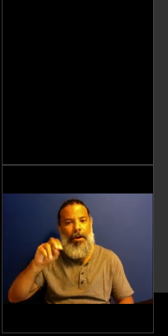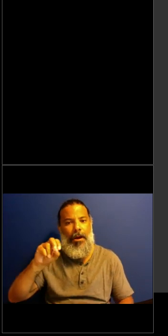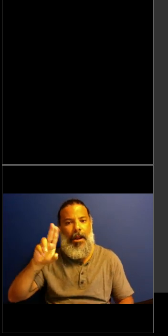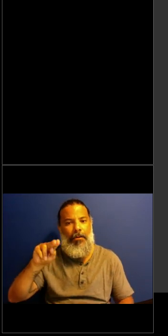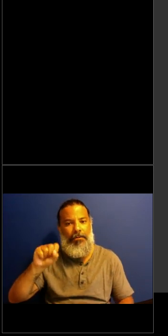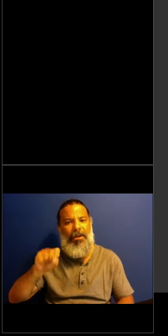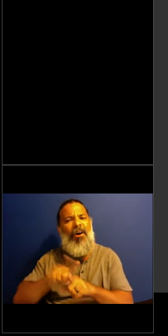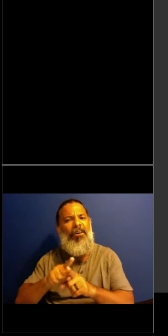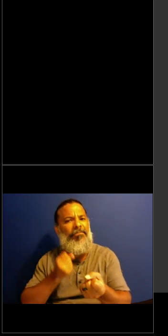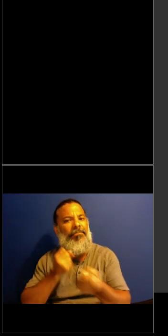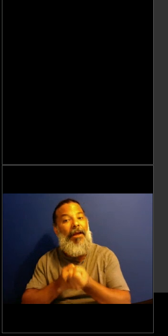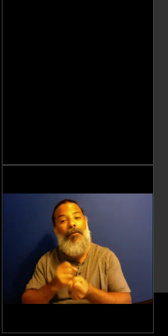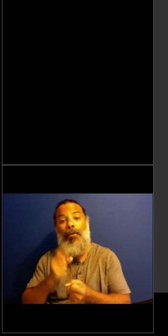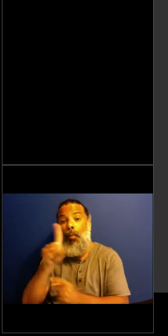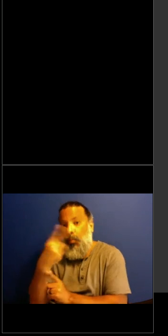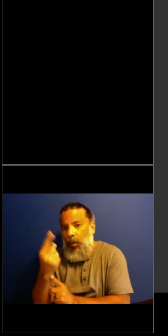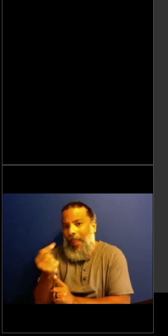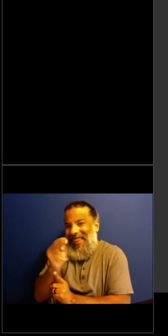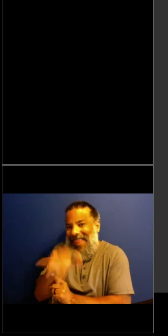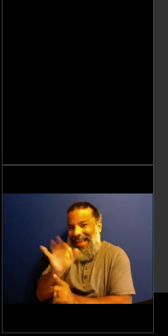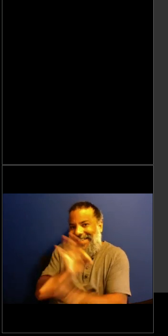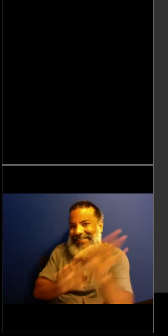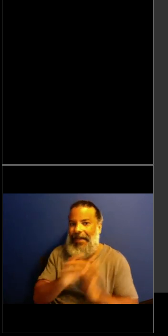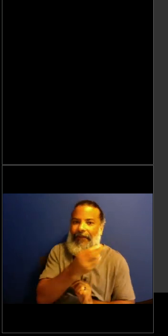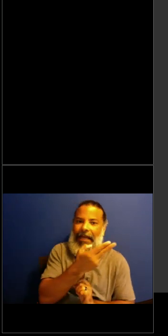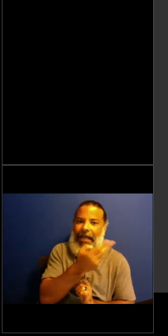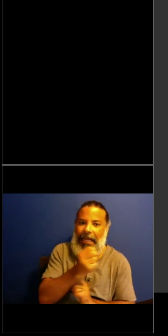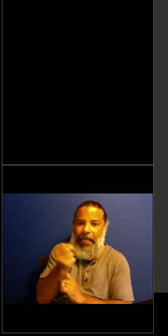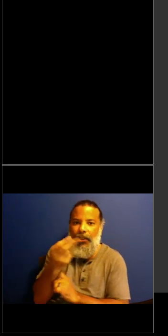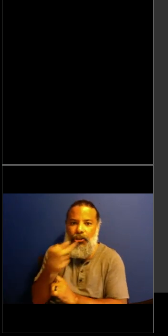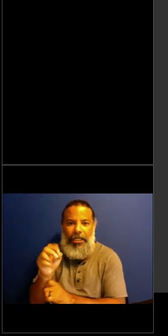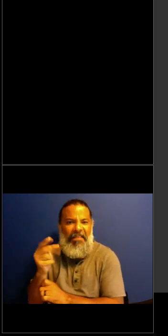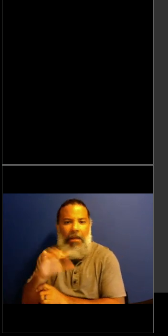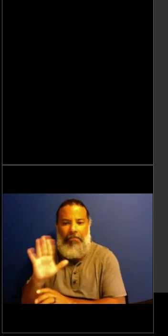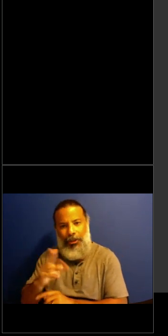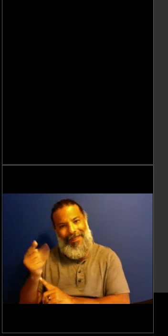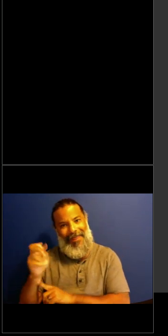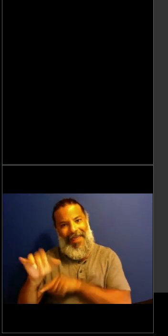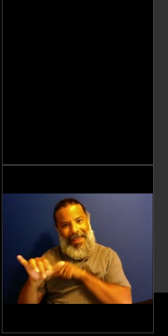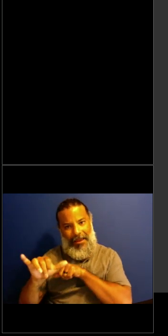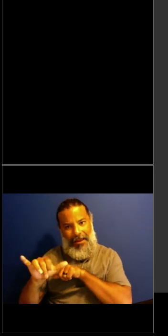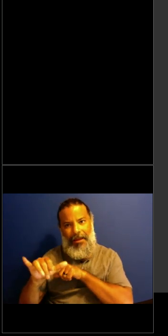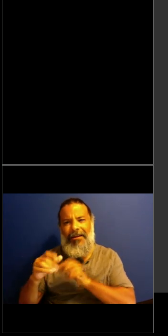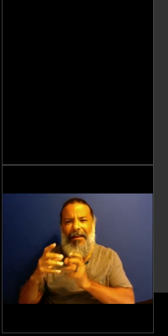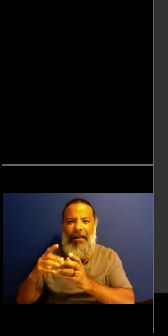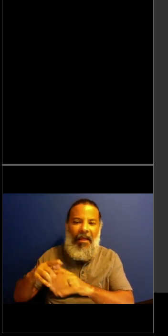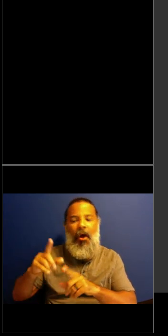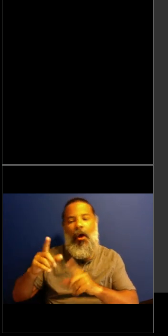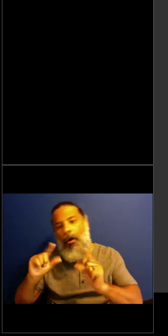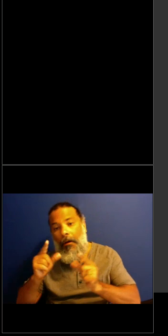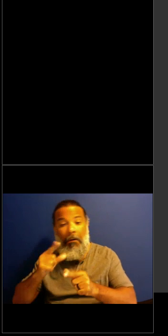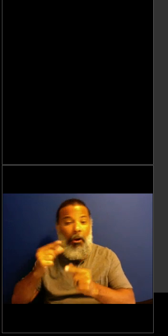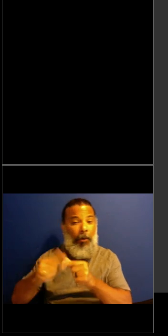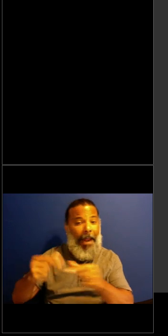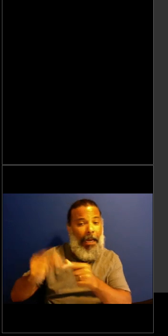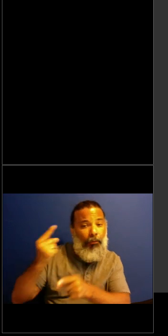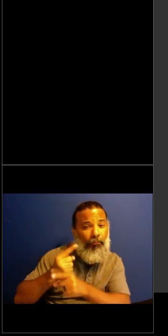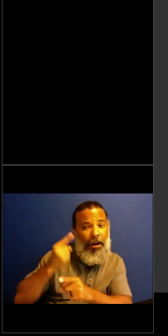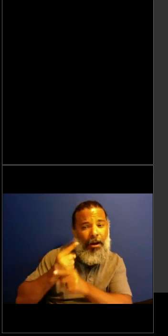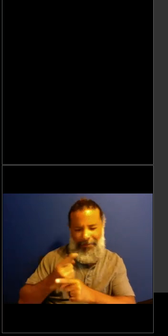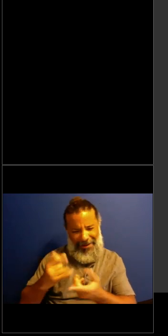advocacy for singular they, especially considering the many public conversations about its supposed grammaticality and its increasingly